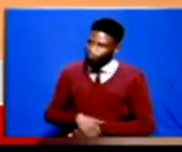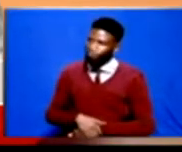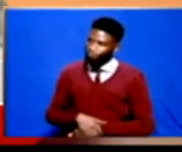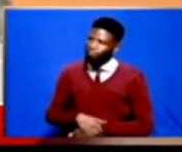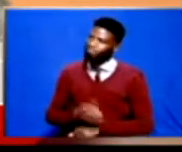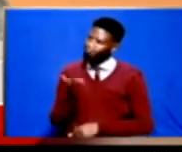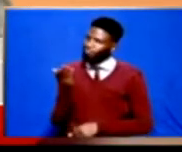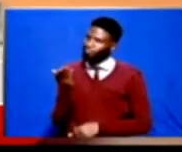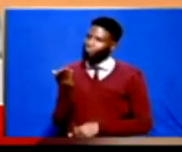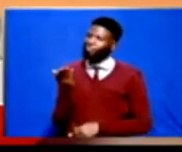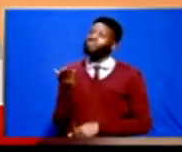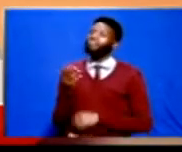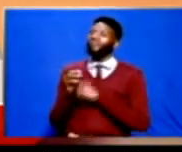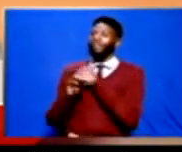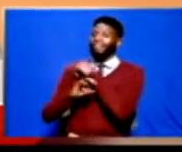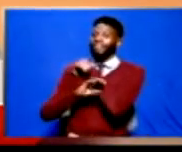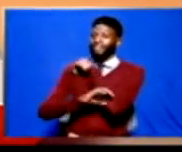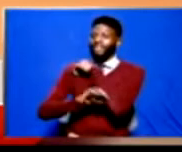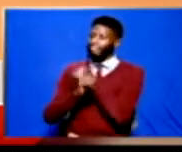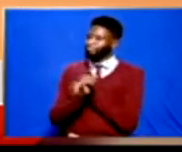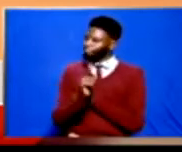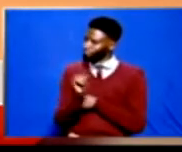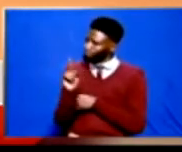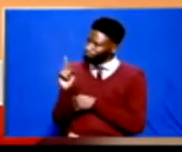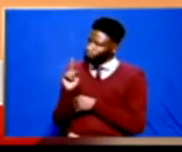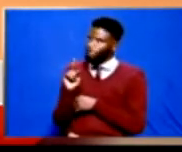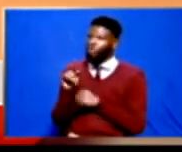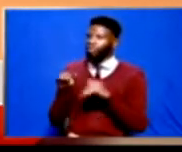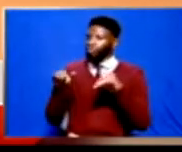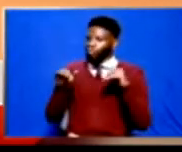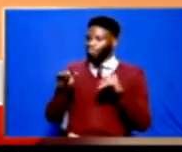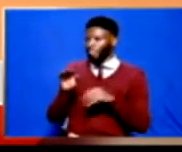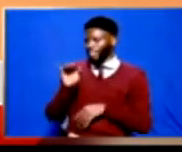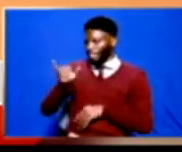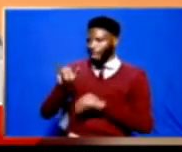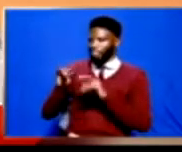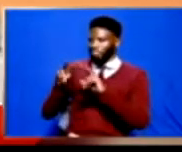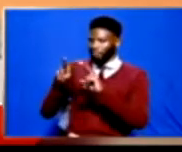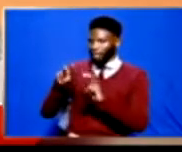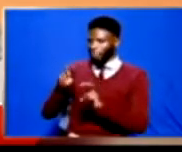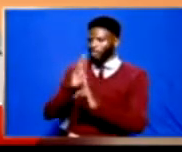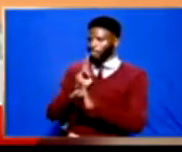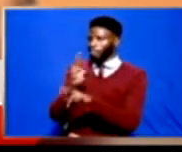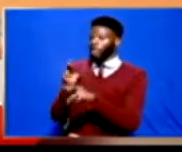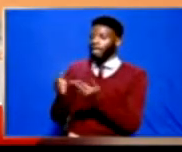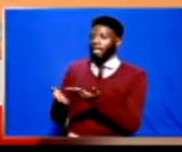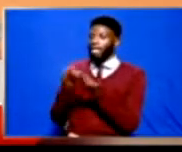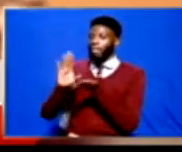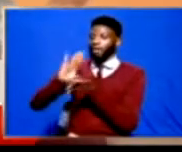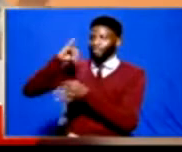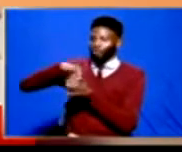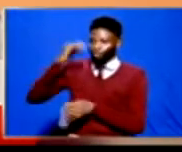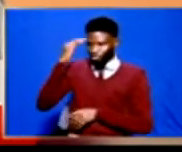The whole country is, of course, waiting for that a survey and study that will help investors get to know this is where you